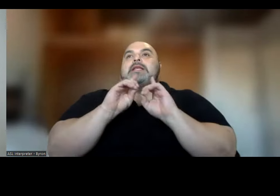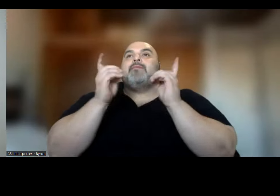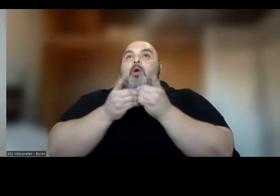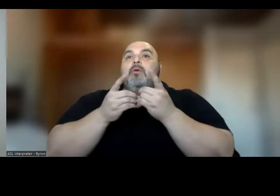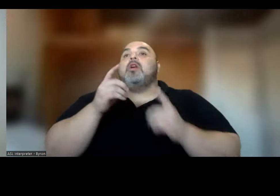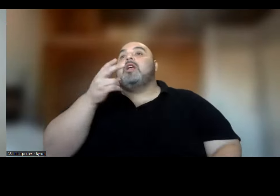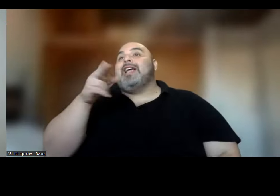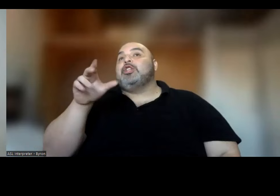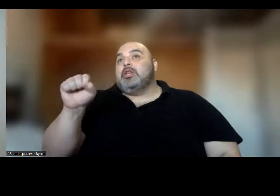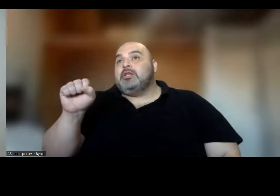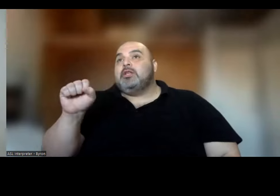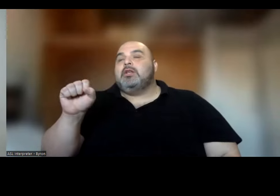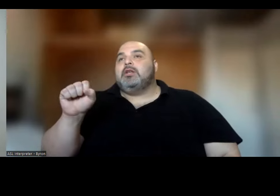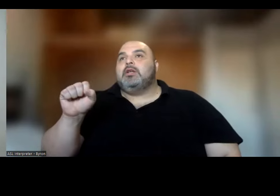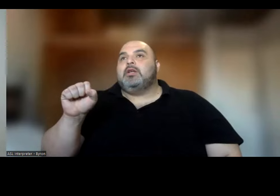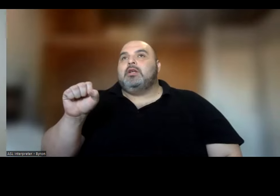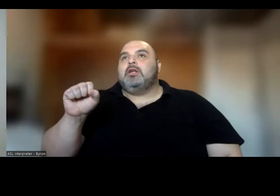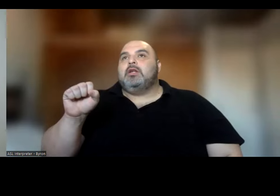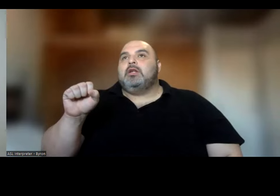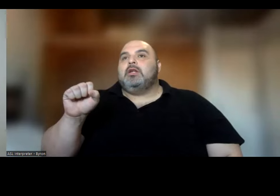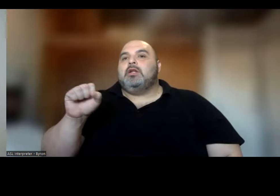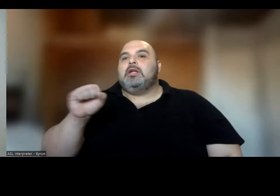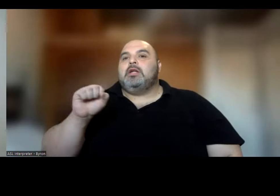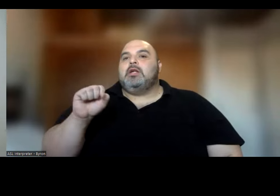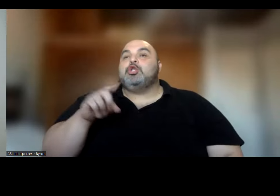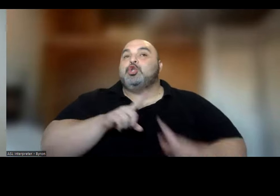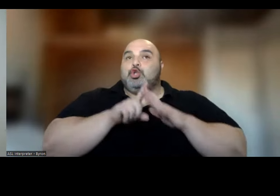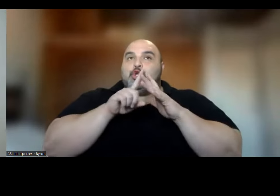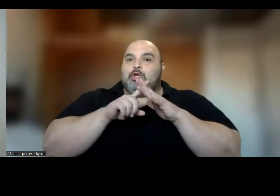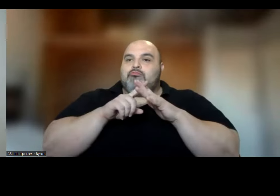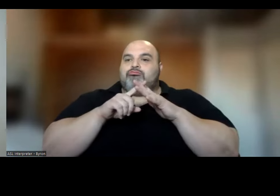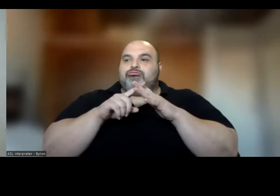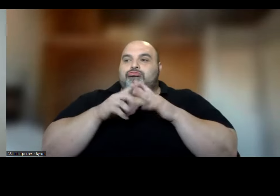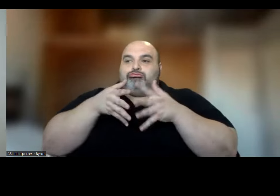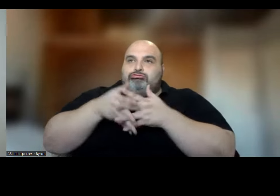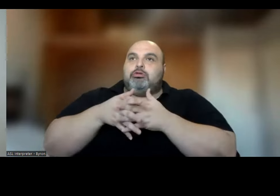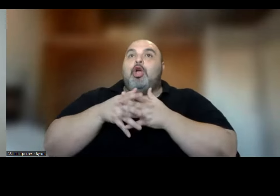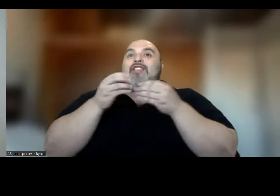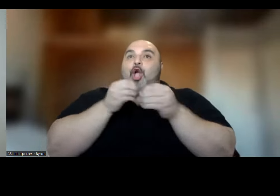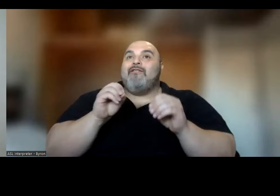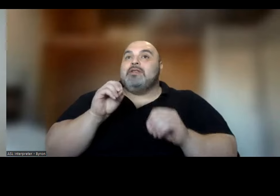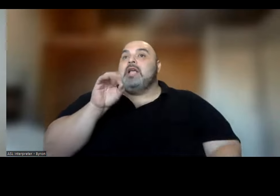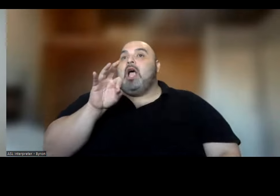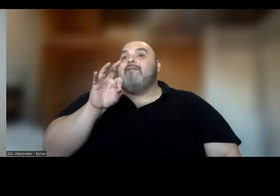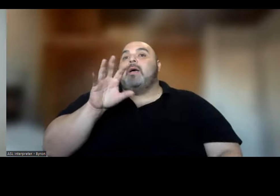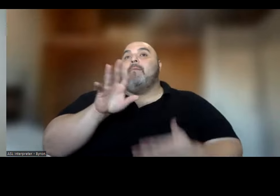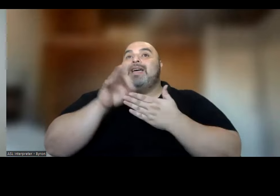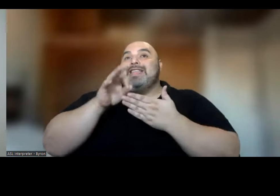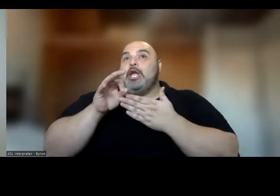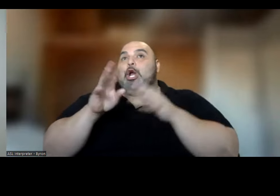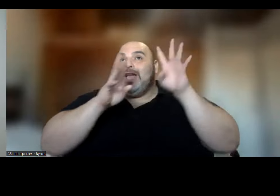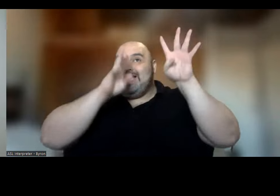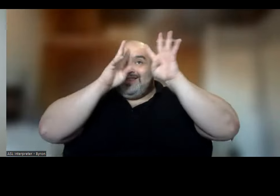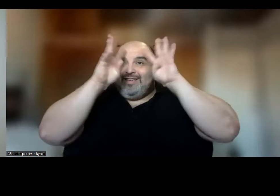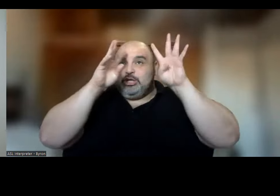some ways anchored in CalAIM, anchored in the Office of Medicare Innovation and